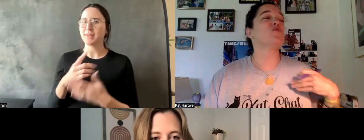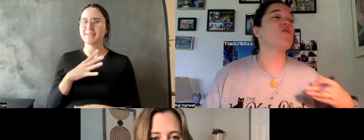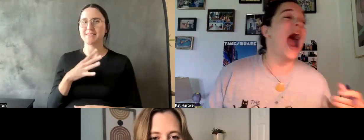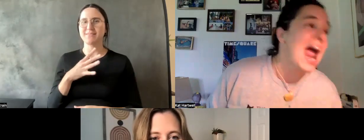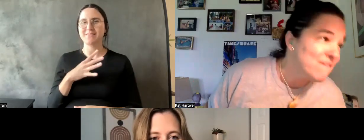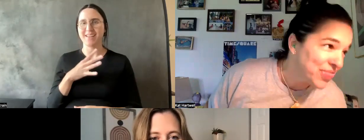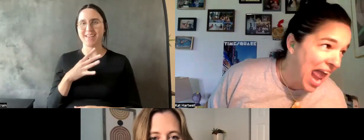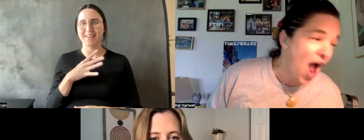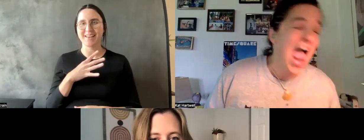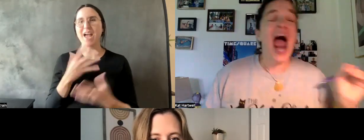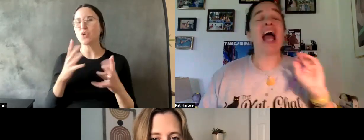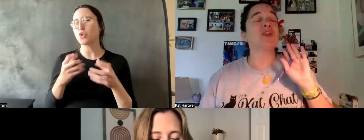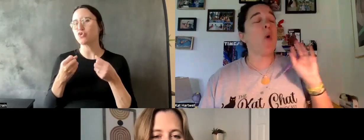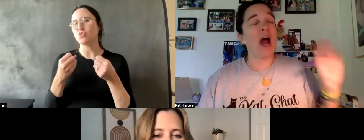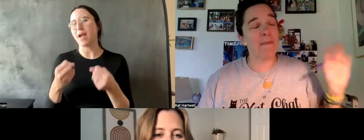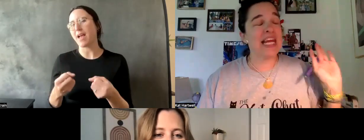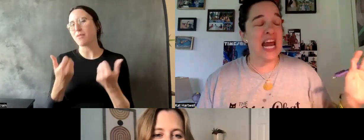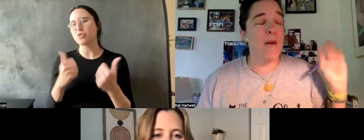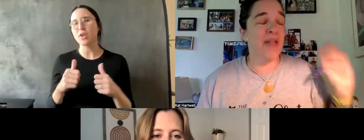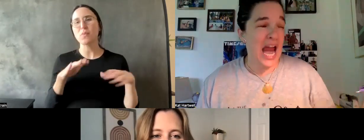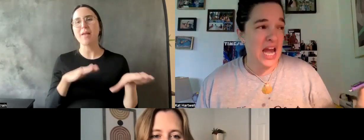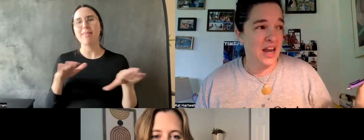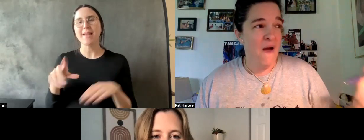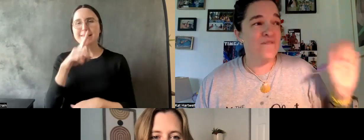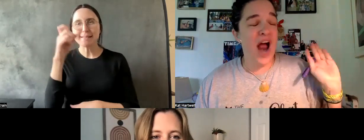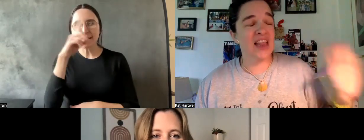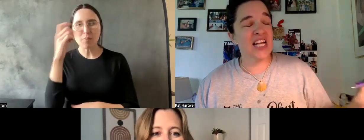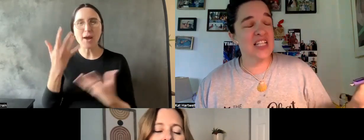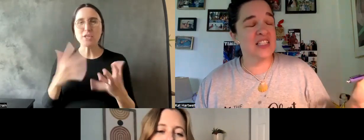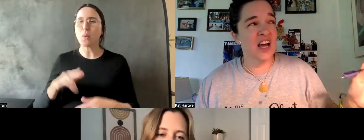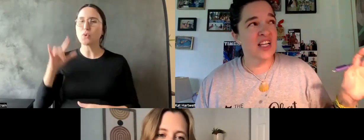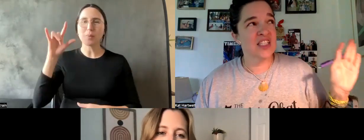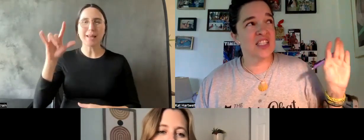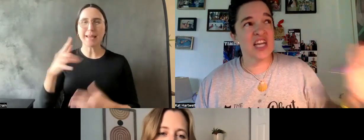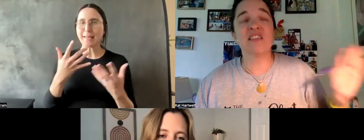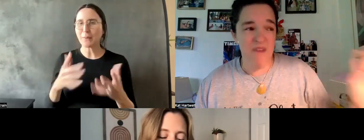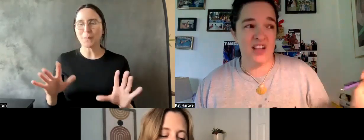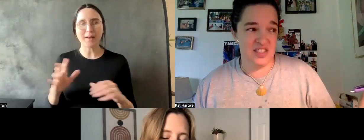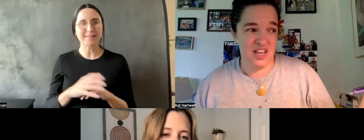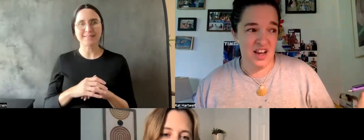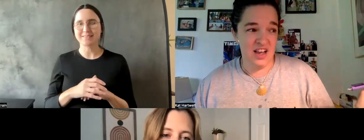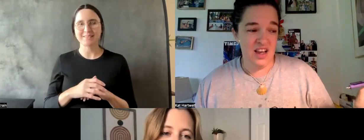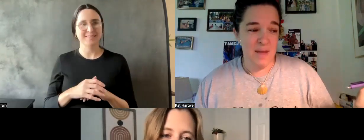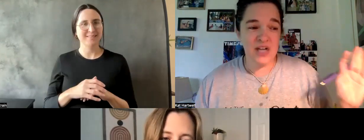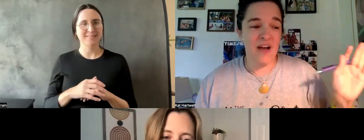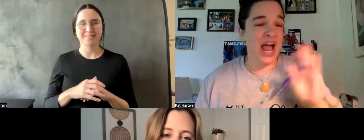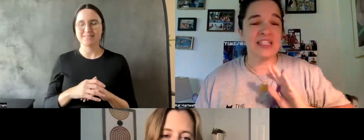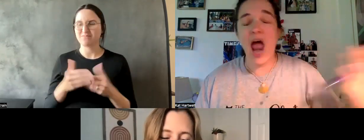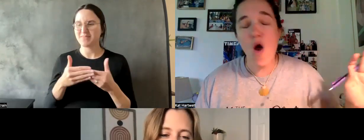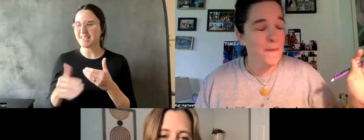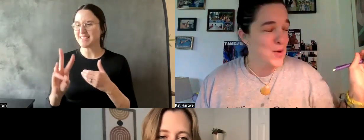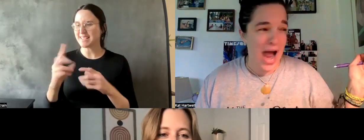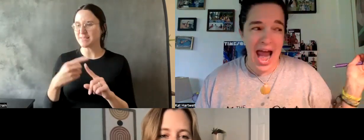want to drive there, but I don't want to be in a plane for at least this month. Yeah. With